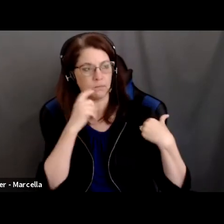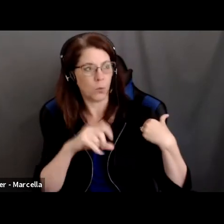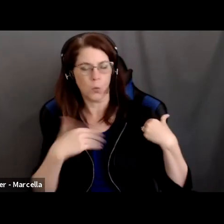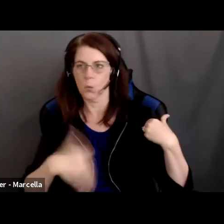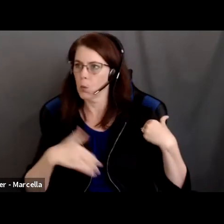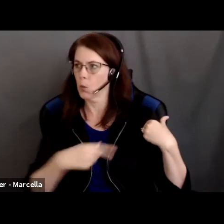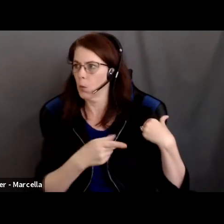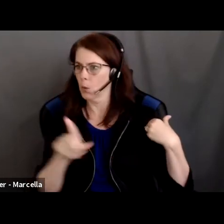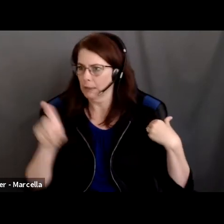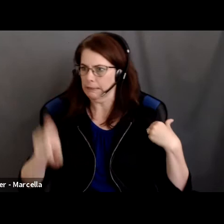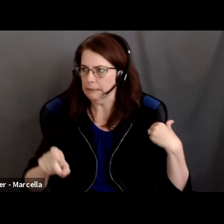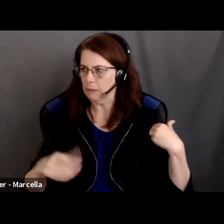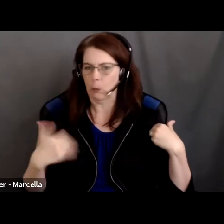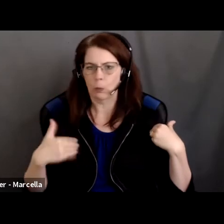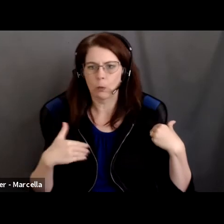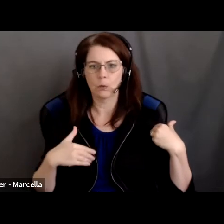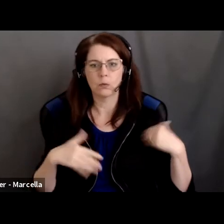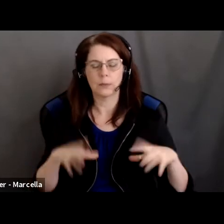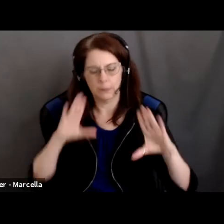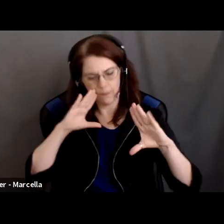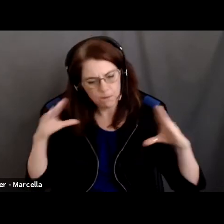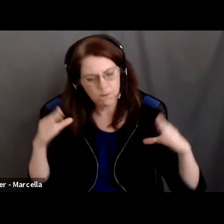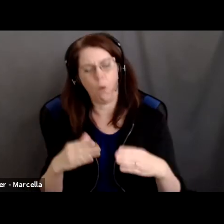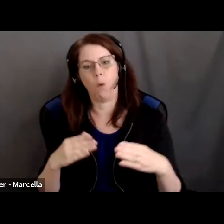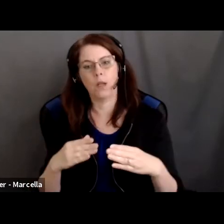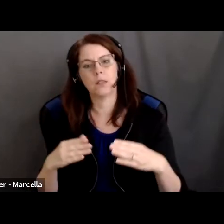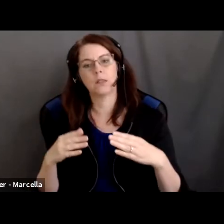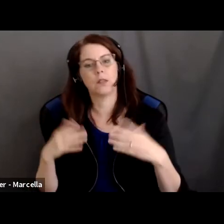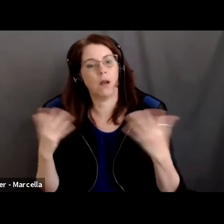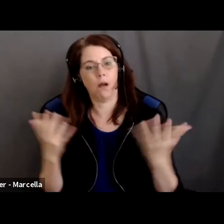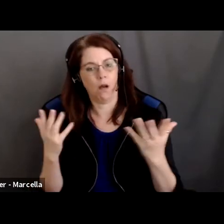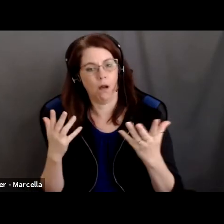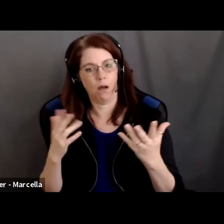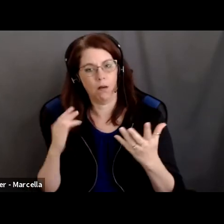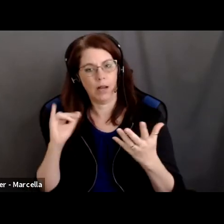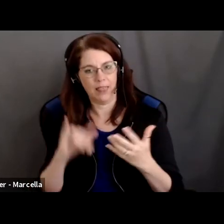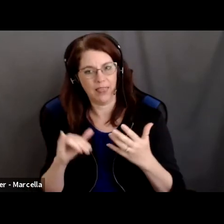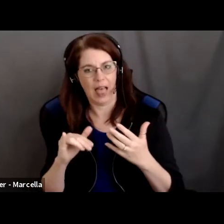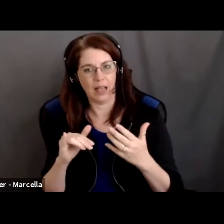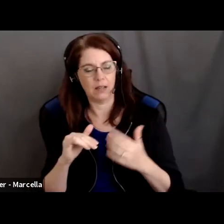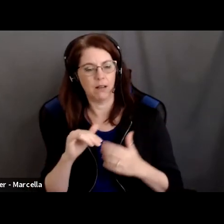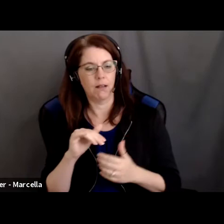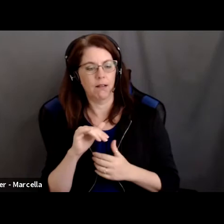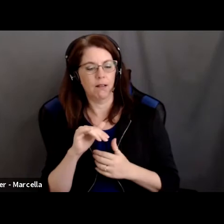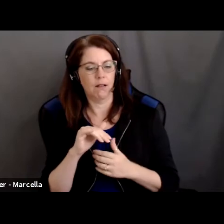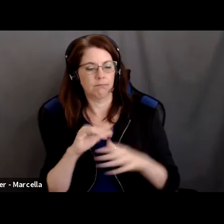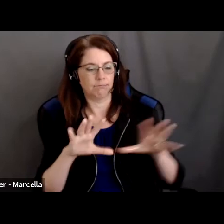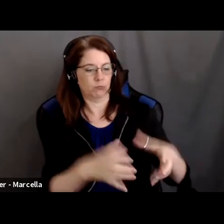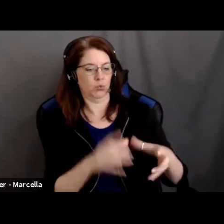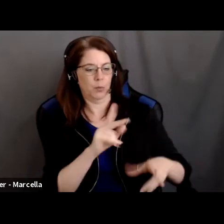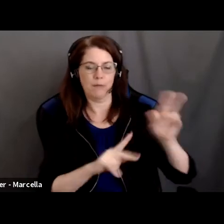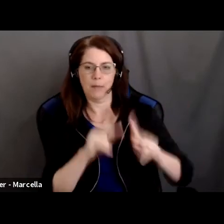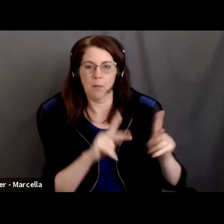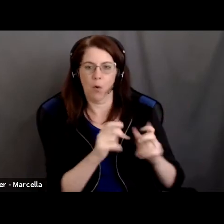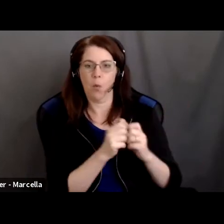community, to focus even more strongly on that underserved, unserved population of people. We